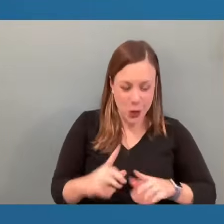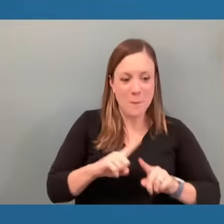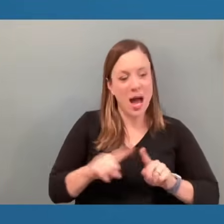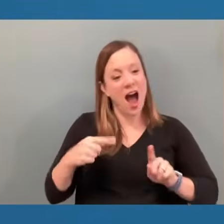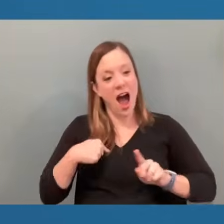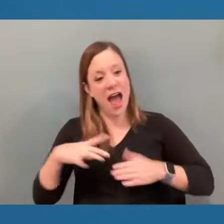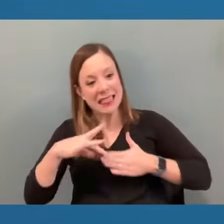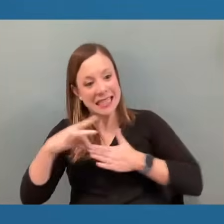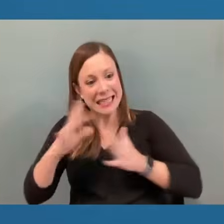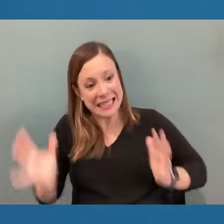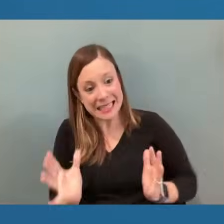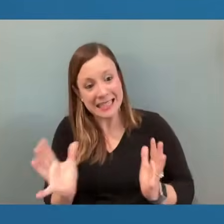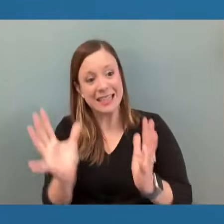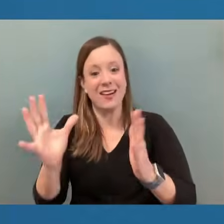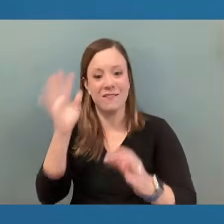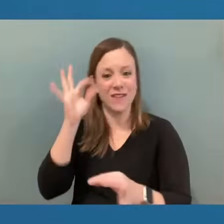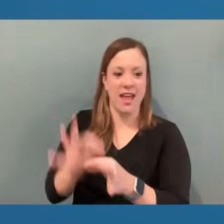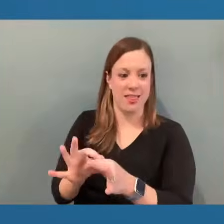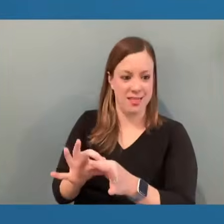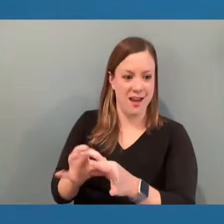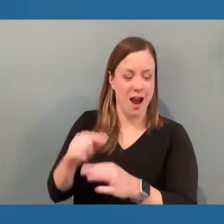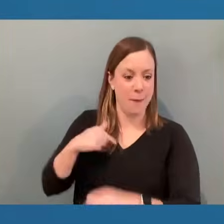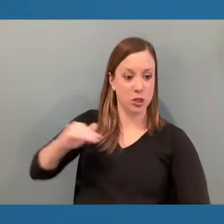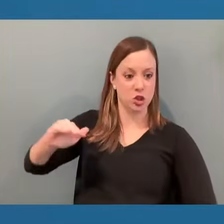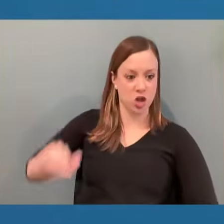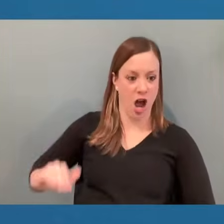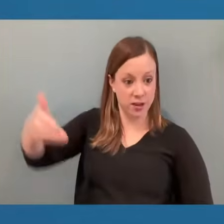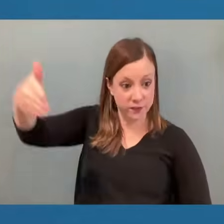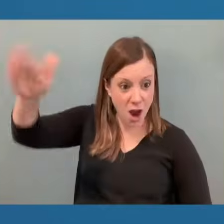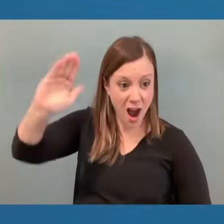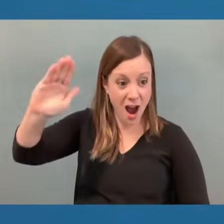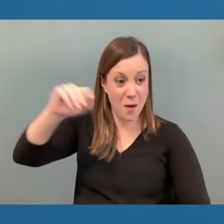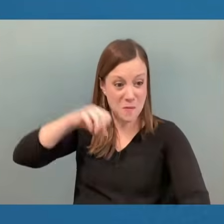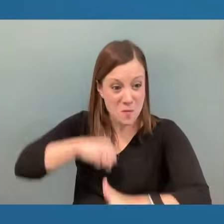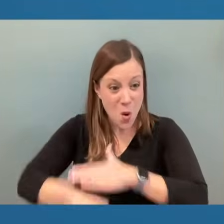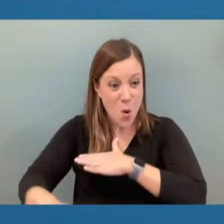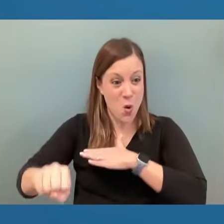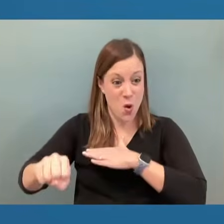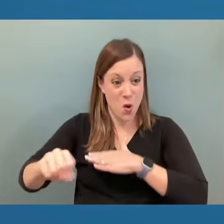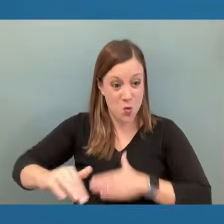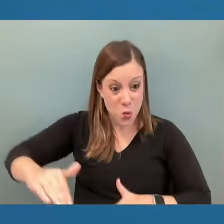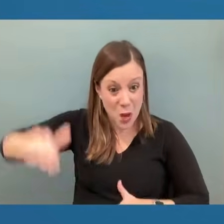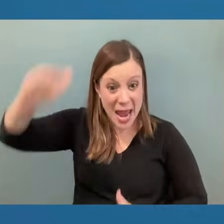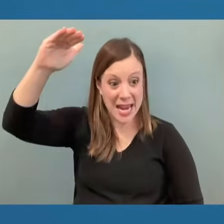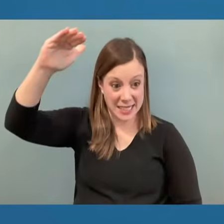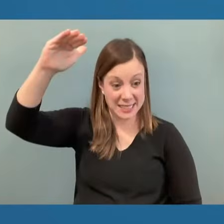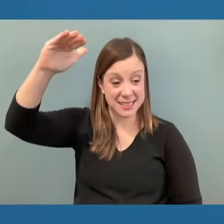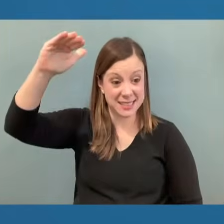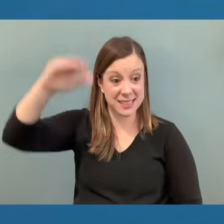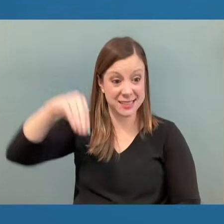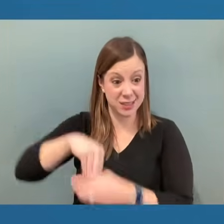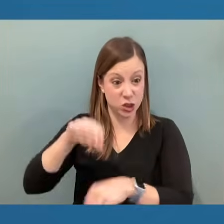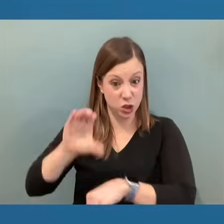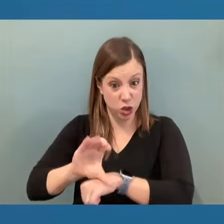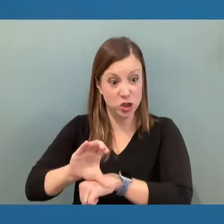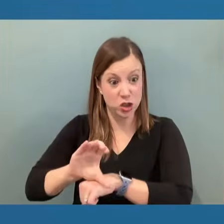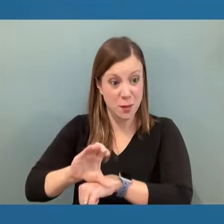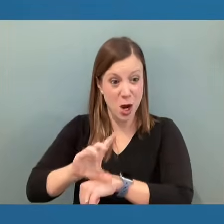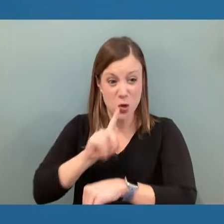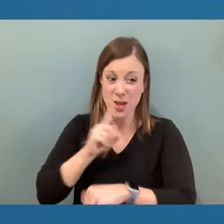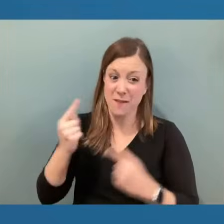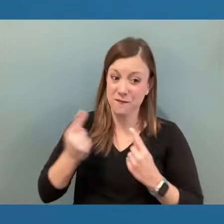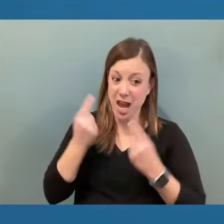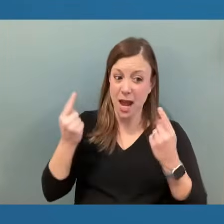God, born, raised in the church by a very prominent faith leader in this nation,